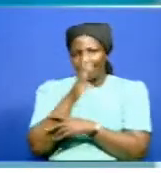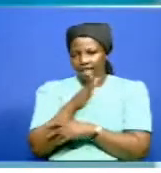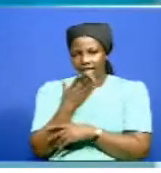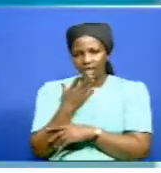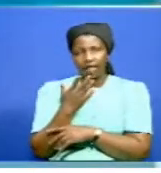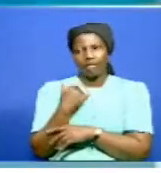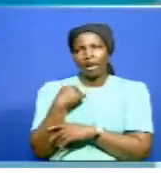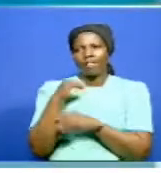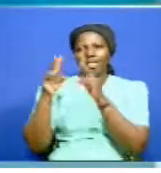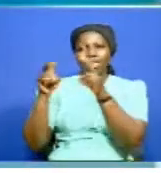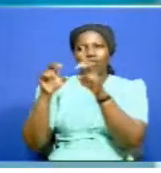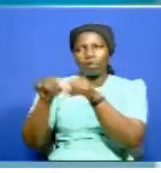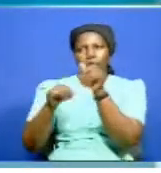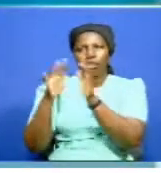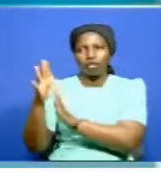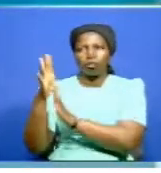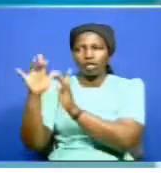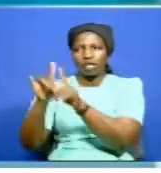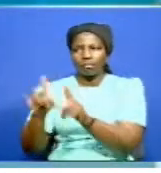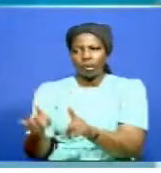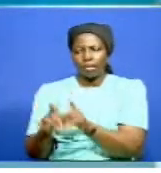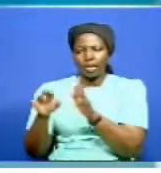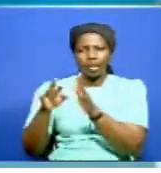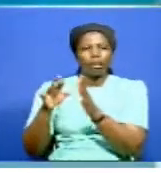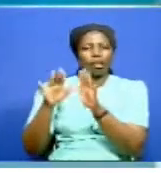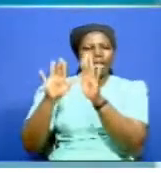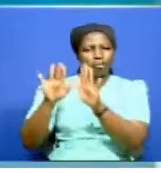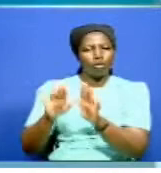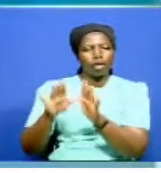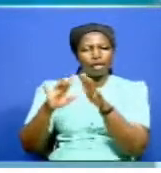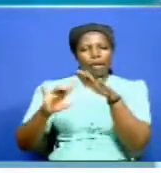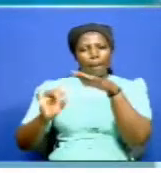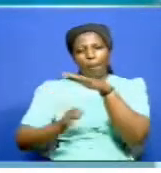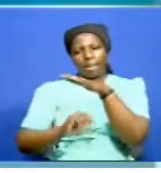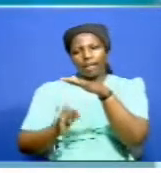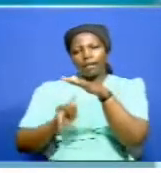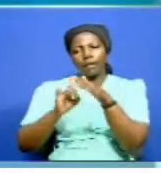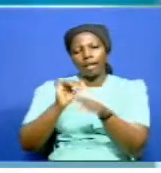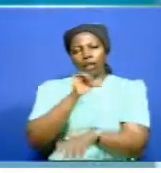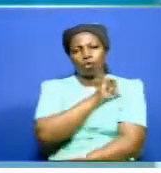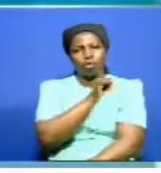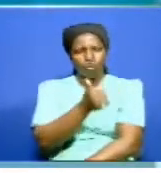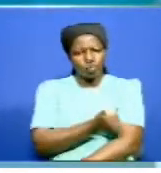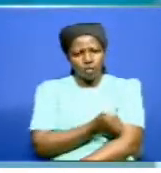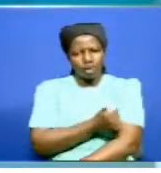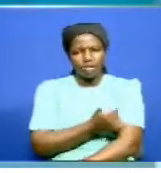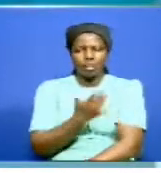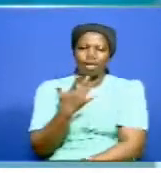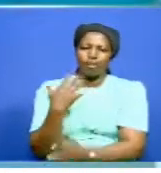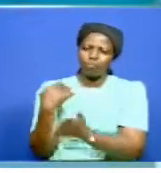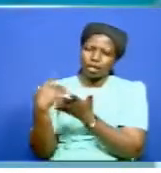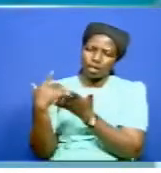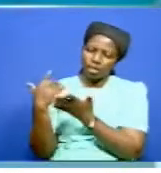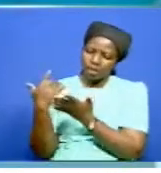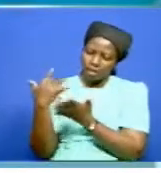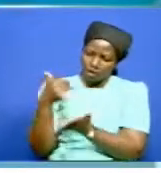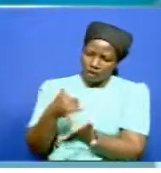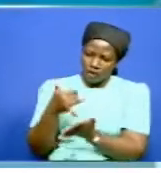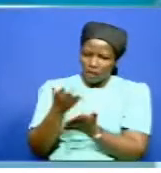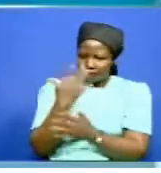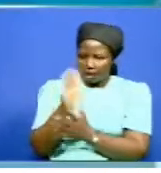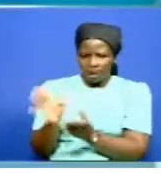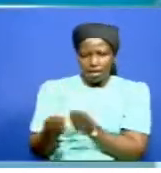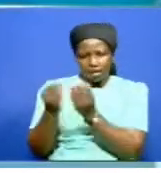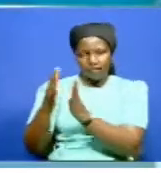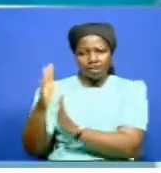the relevant ministries and authorities have been engaged, and they have been providing the security. And